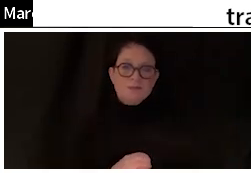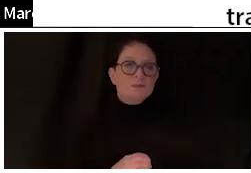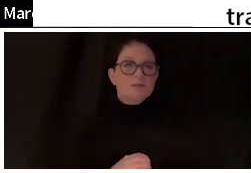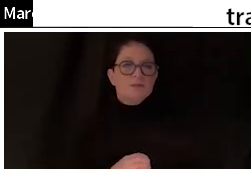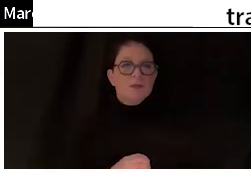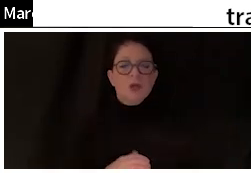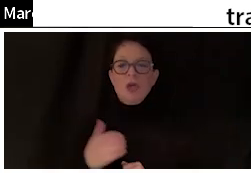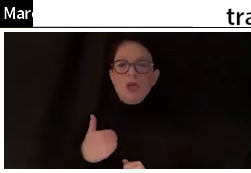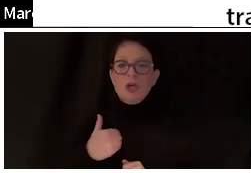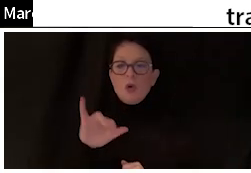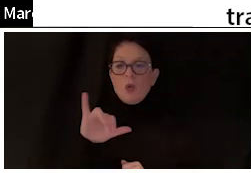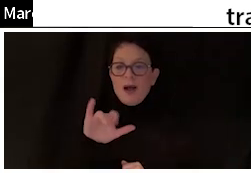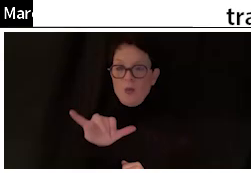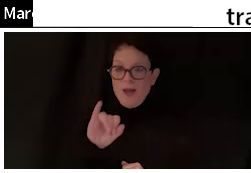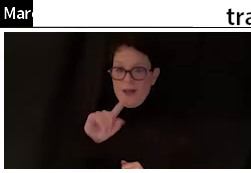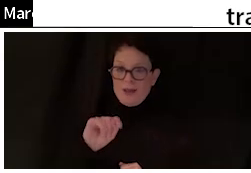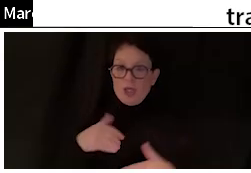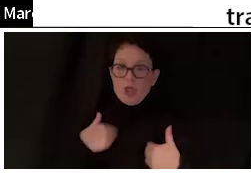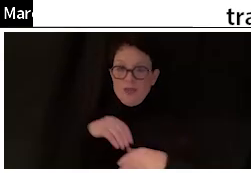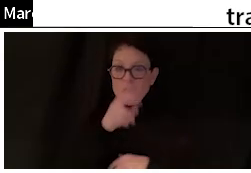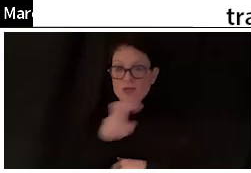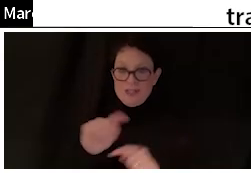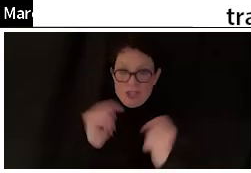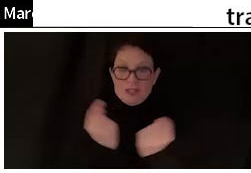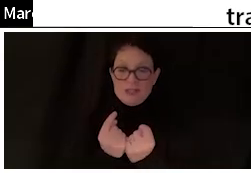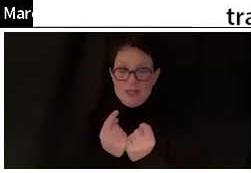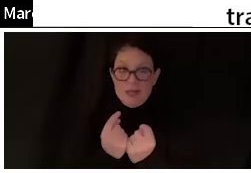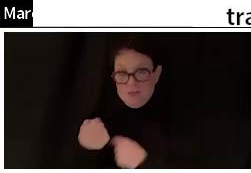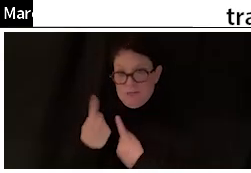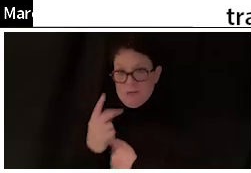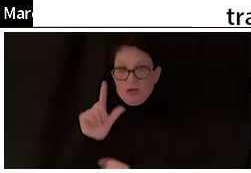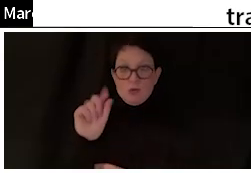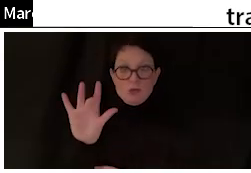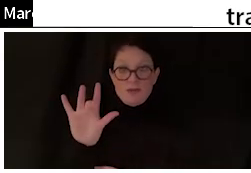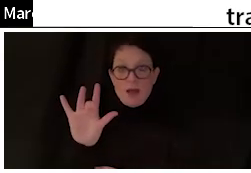So the Youth in Transition team this year has